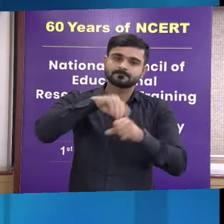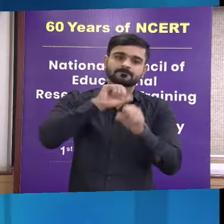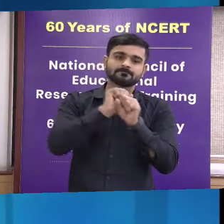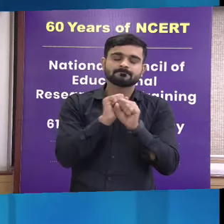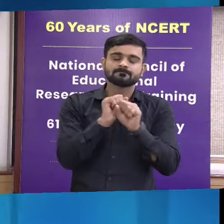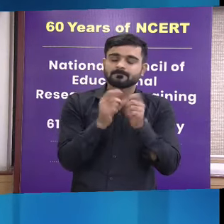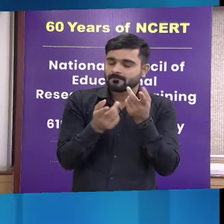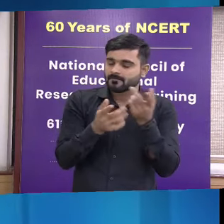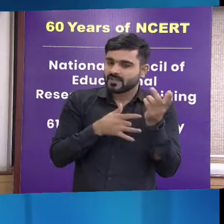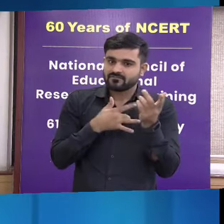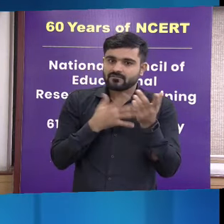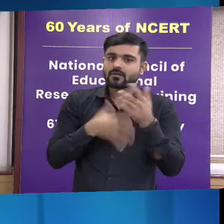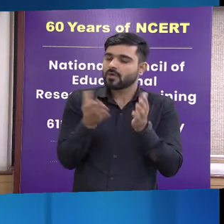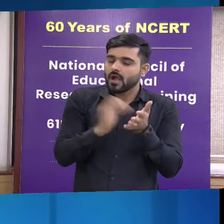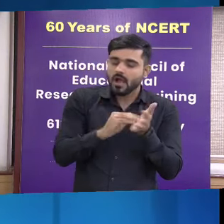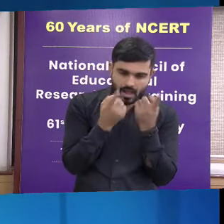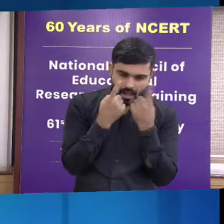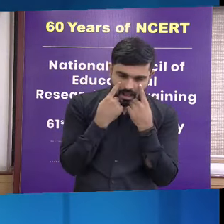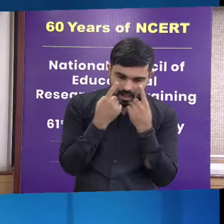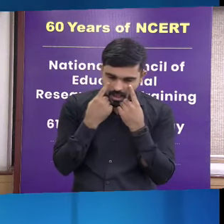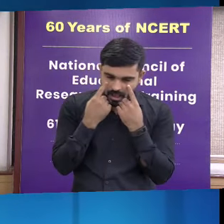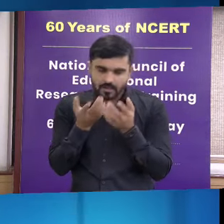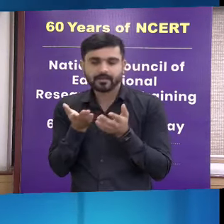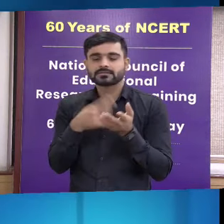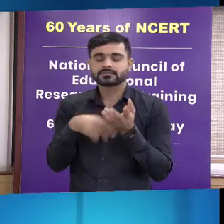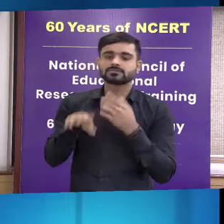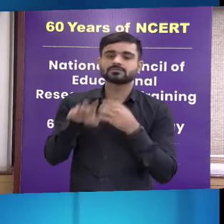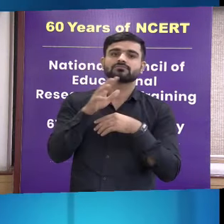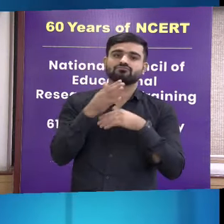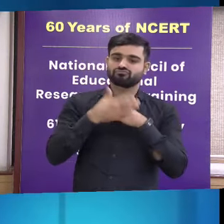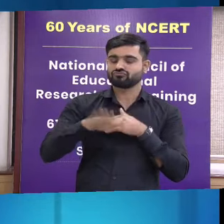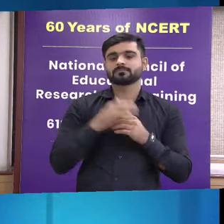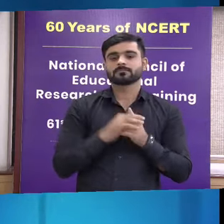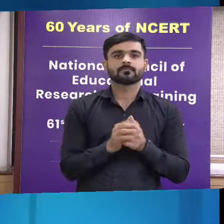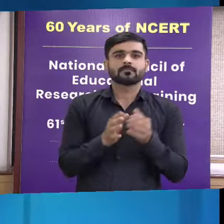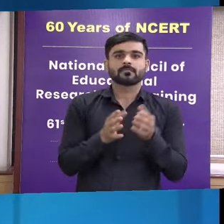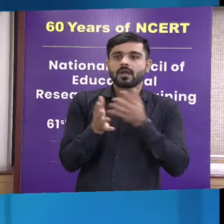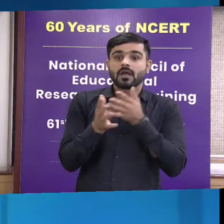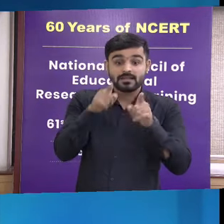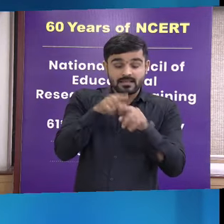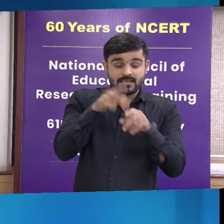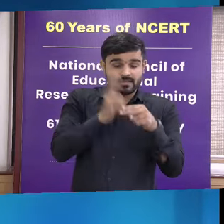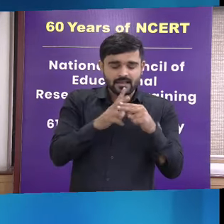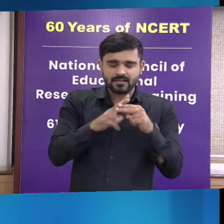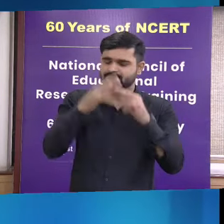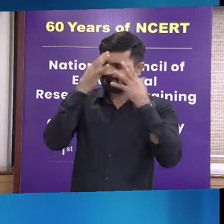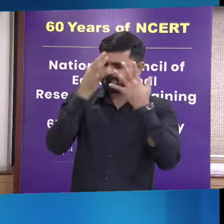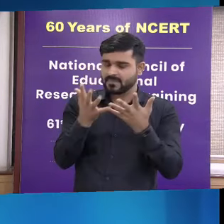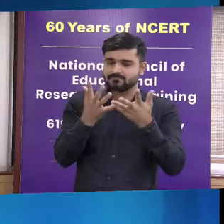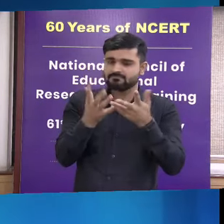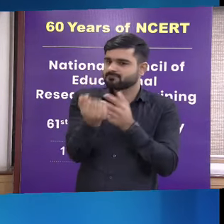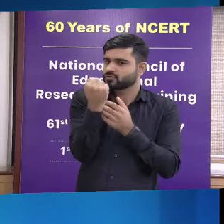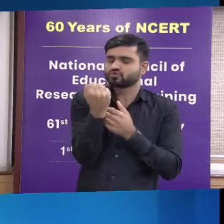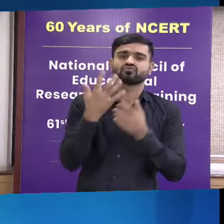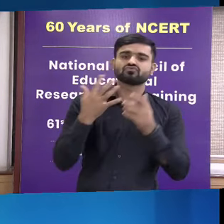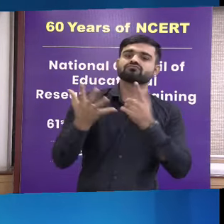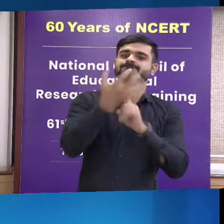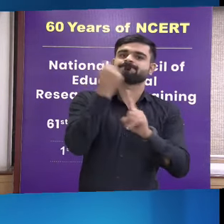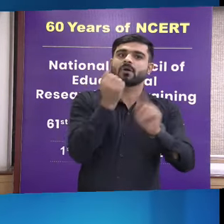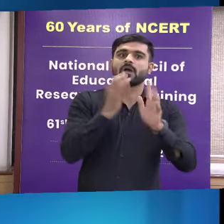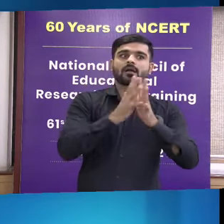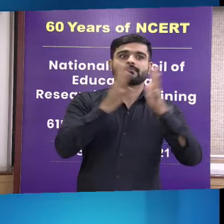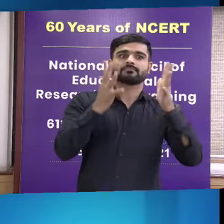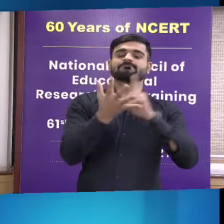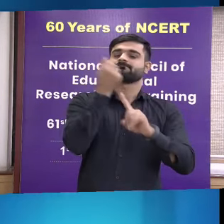internalize, reevaluate itself, and move on from its positions of strength to greater achievements.